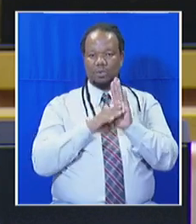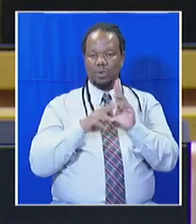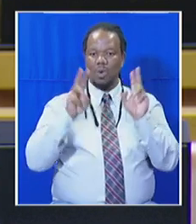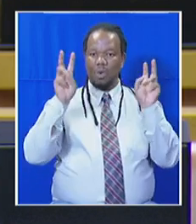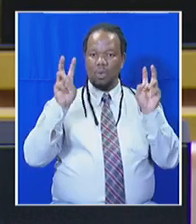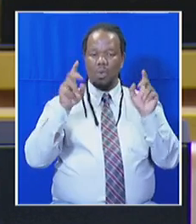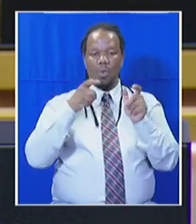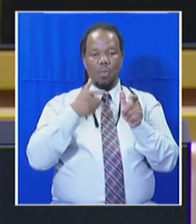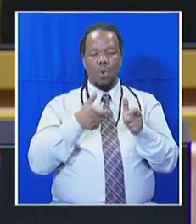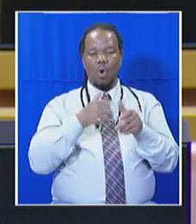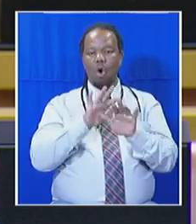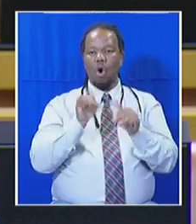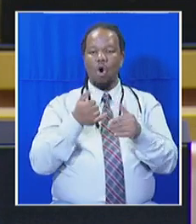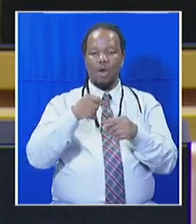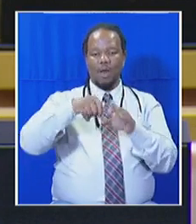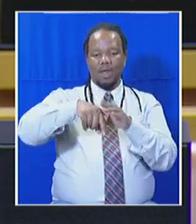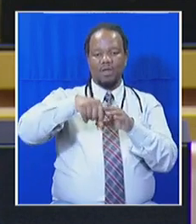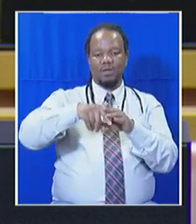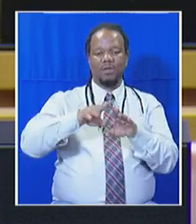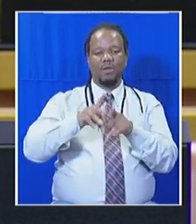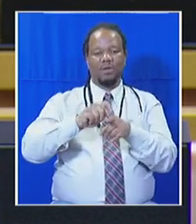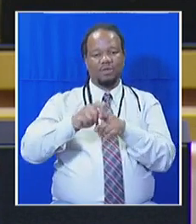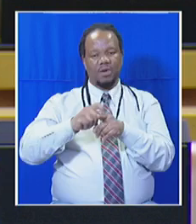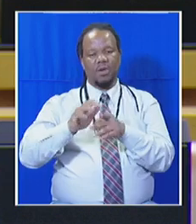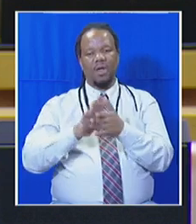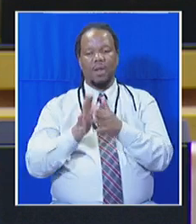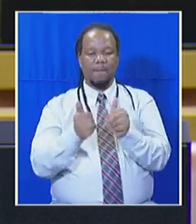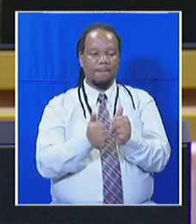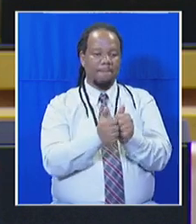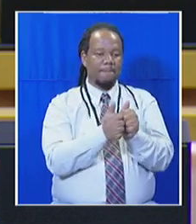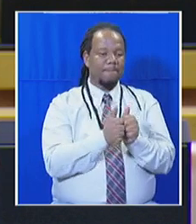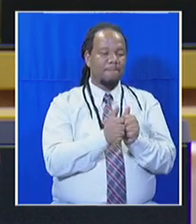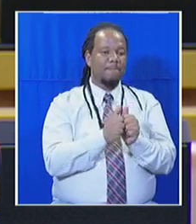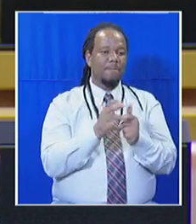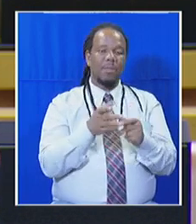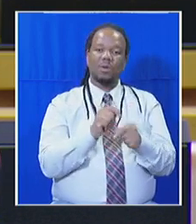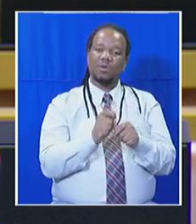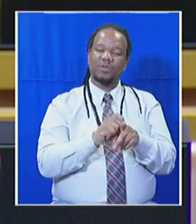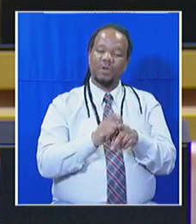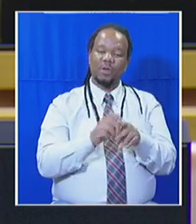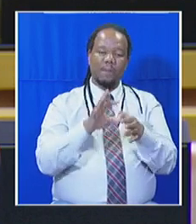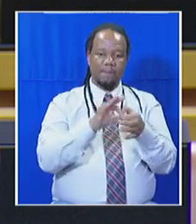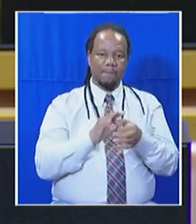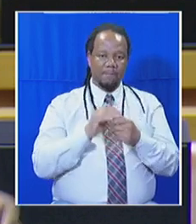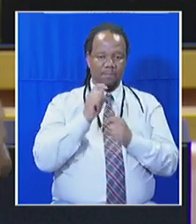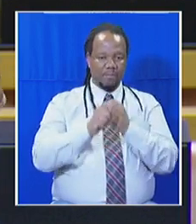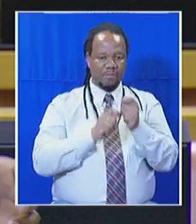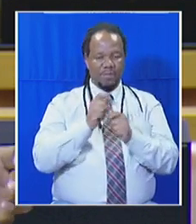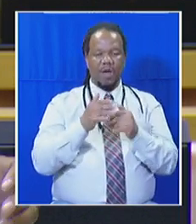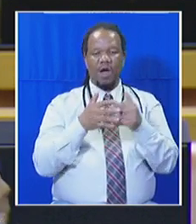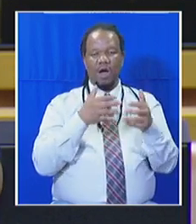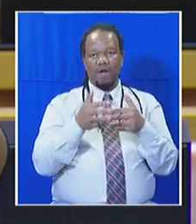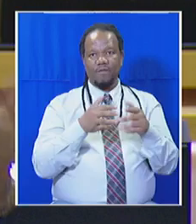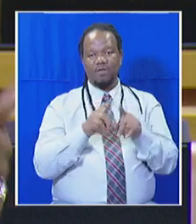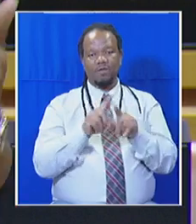Higher Education and Training, as well as the partnership with the Department of Cooperative Governance and Traditional Affairs, in terms of back